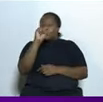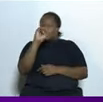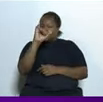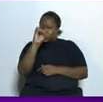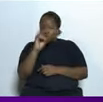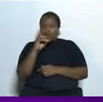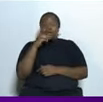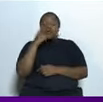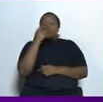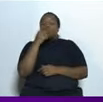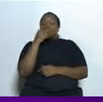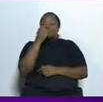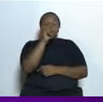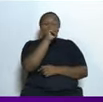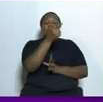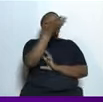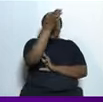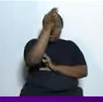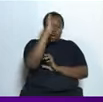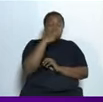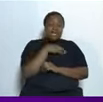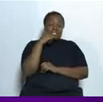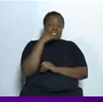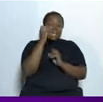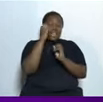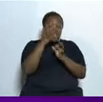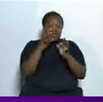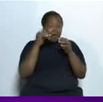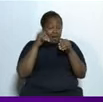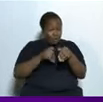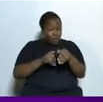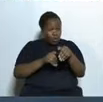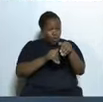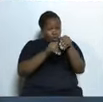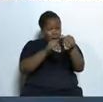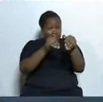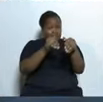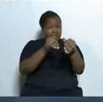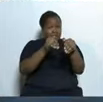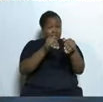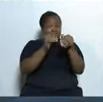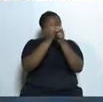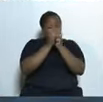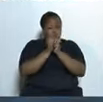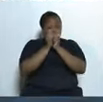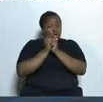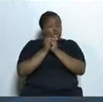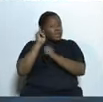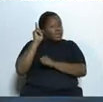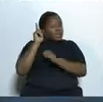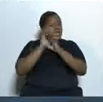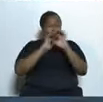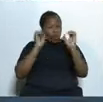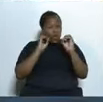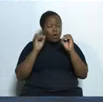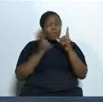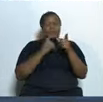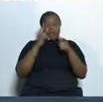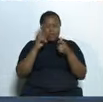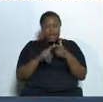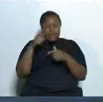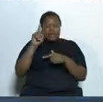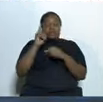God, and he claimed that if his followers did not worship him, that they were